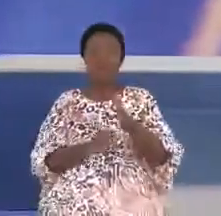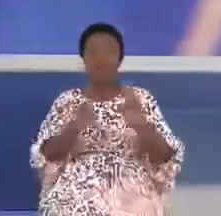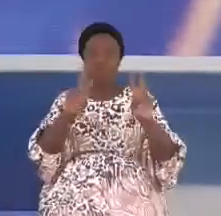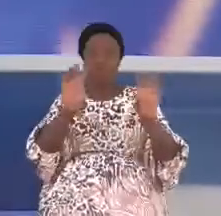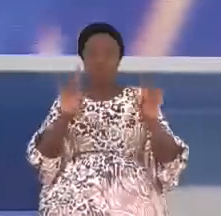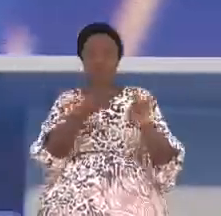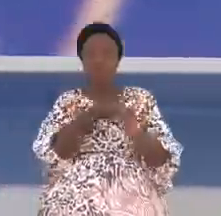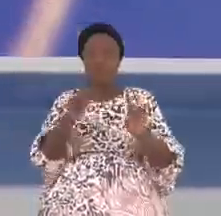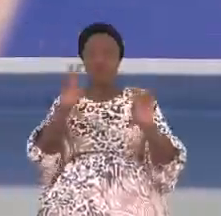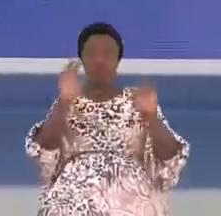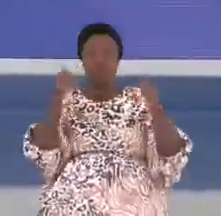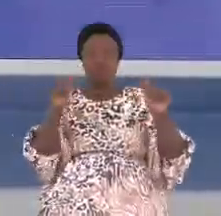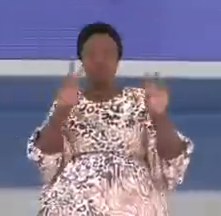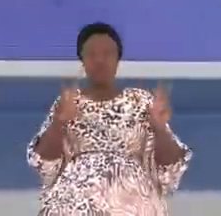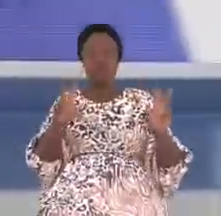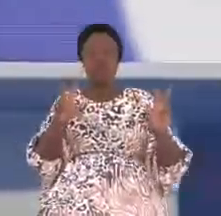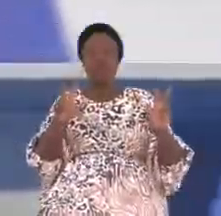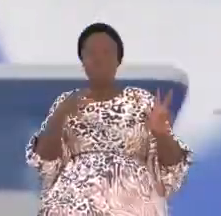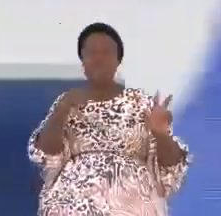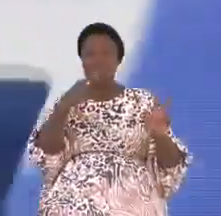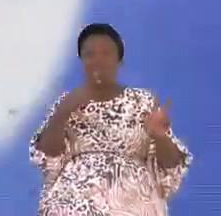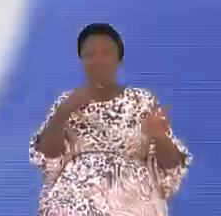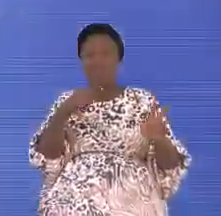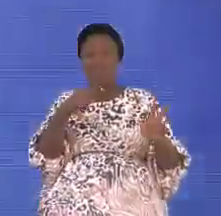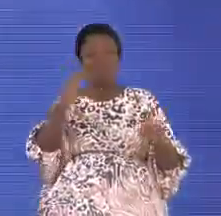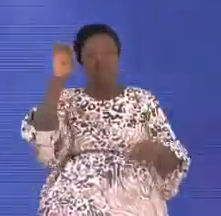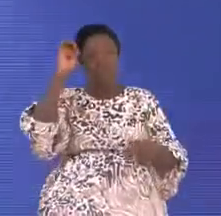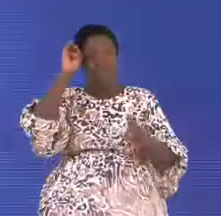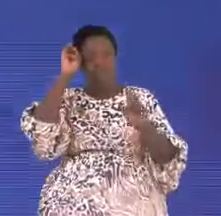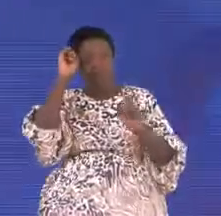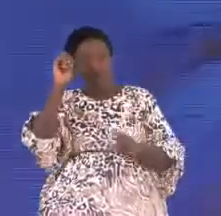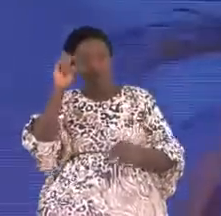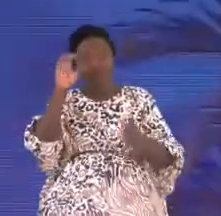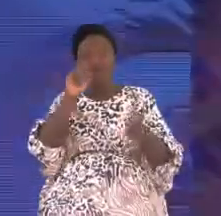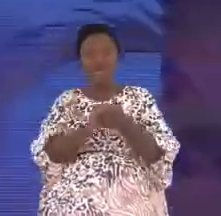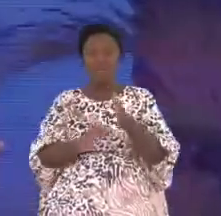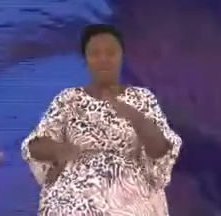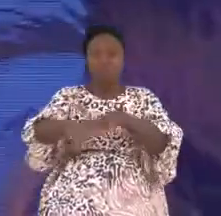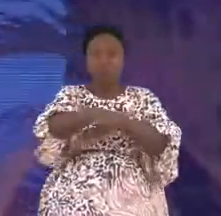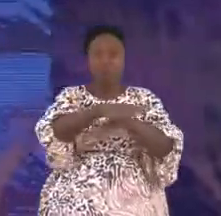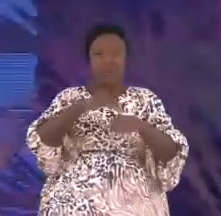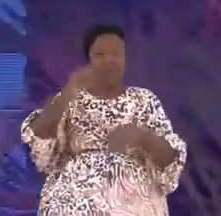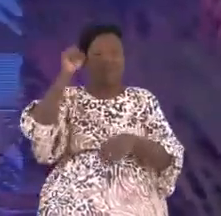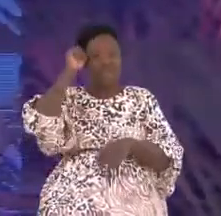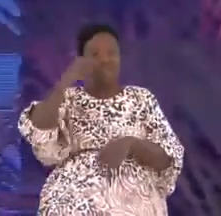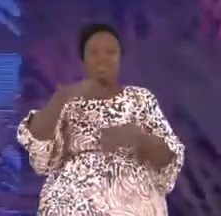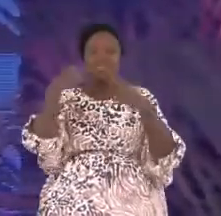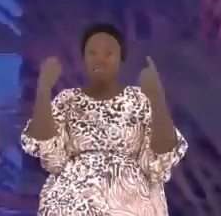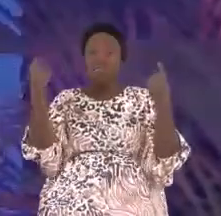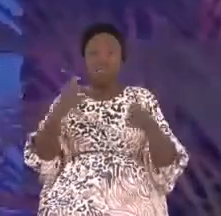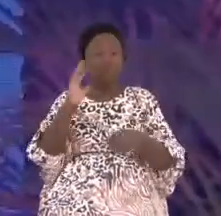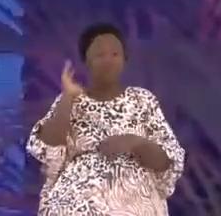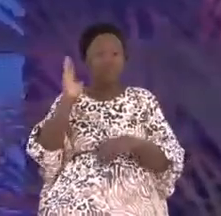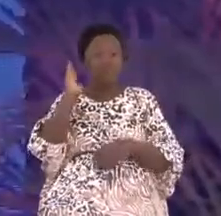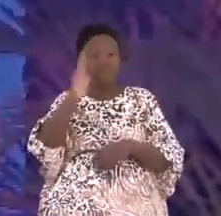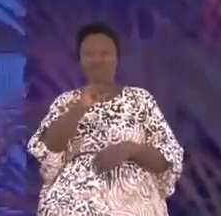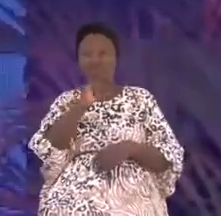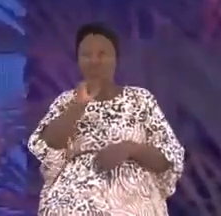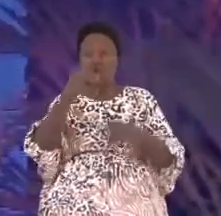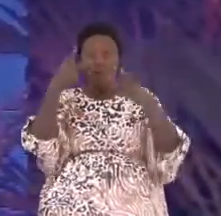it says he that corporate is seen shall not